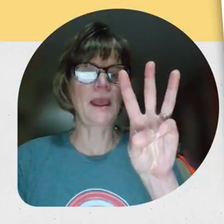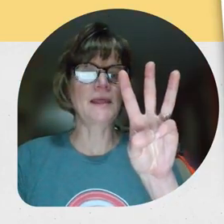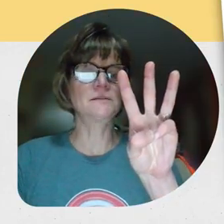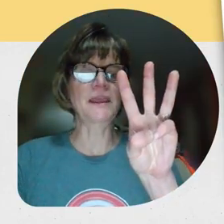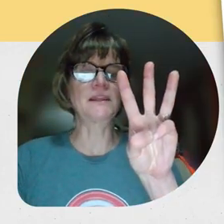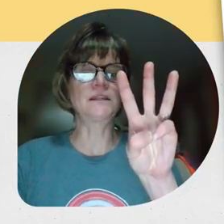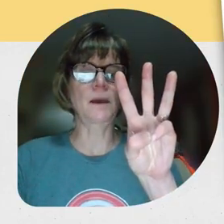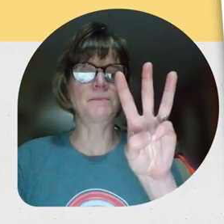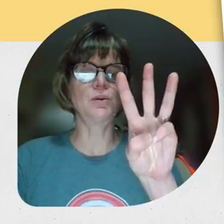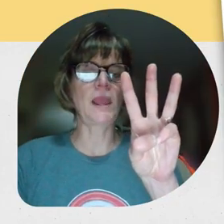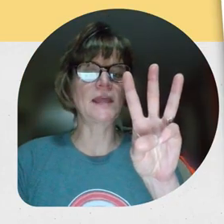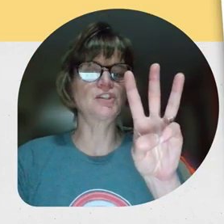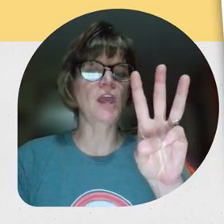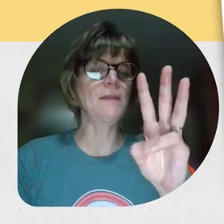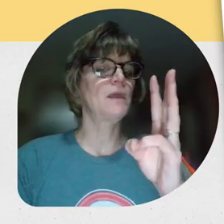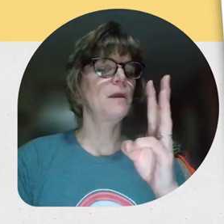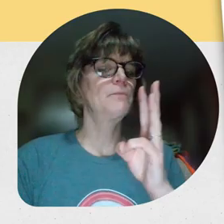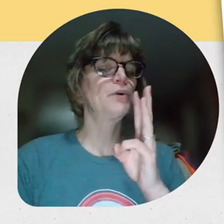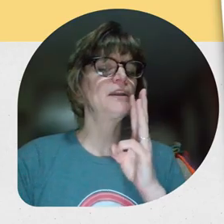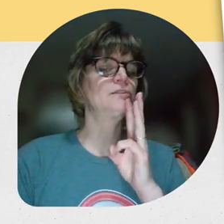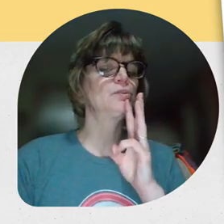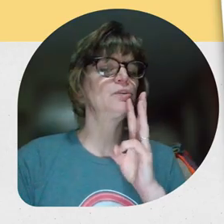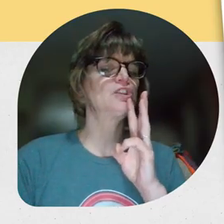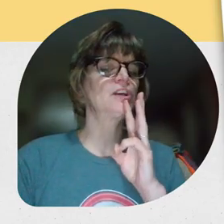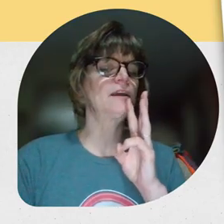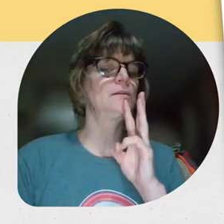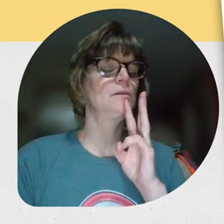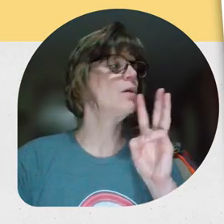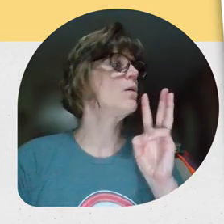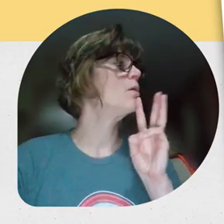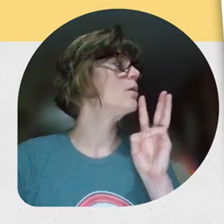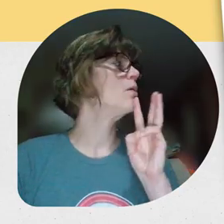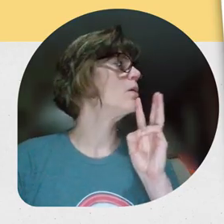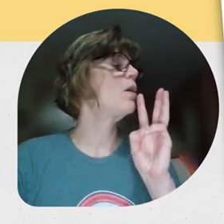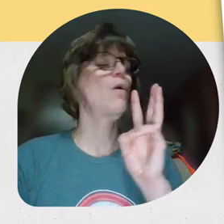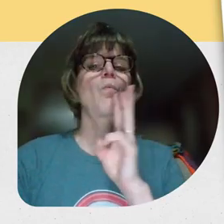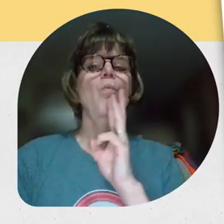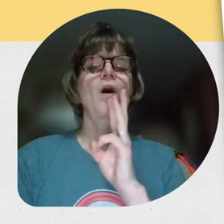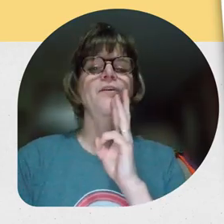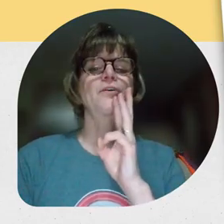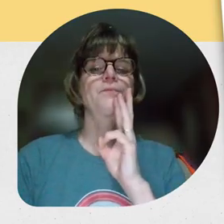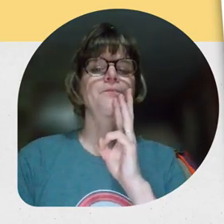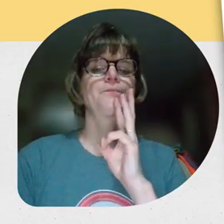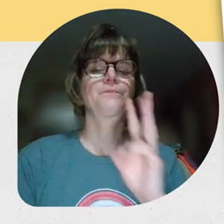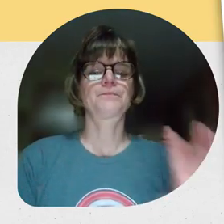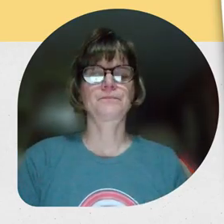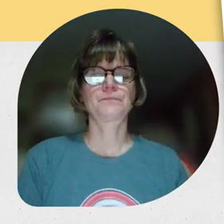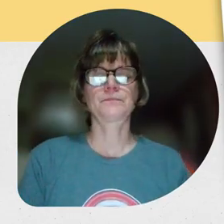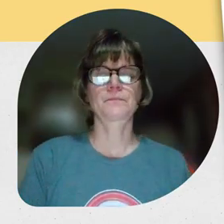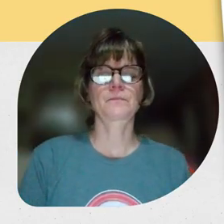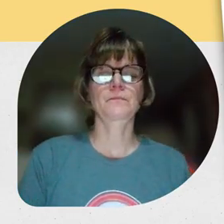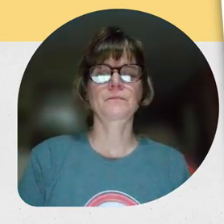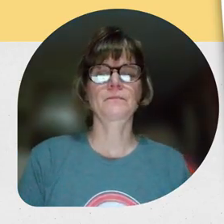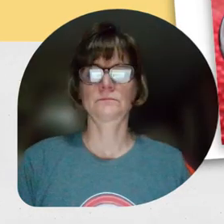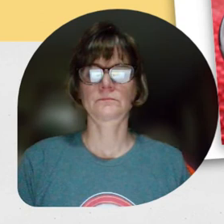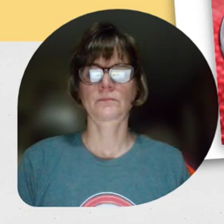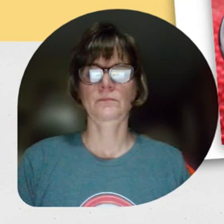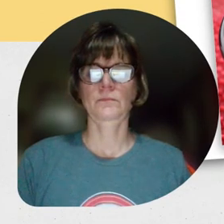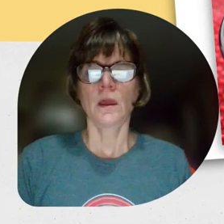Dominant hand making a W hand shape, bring it to your chin. Water.